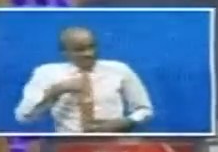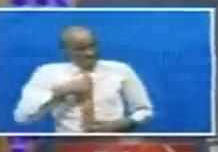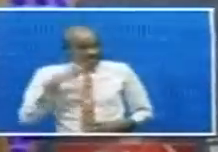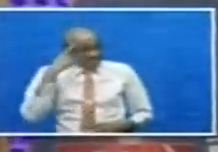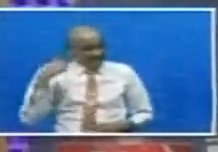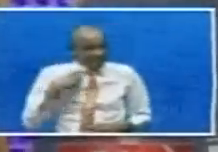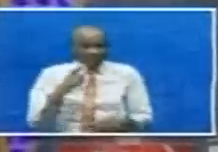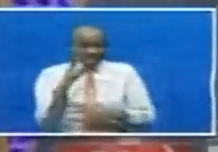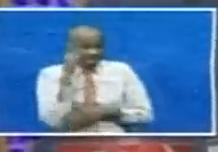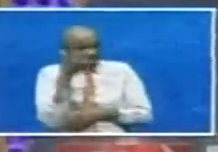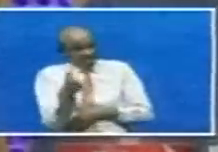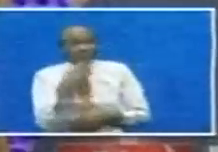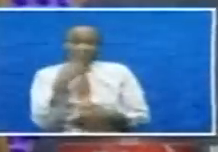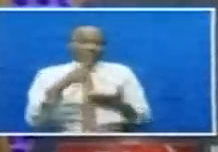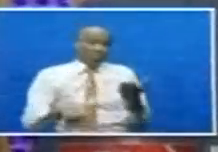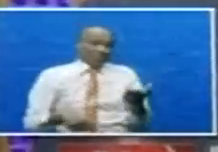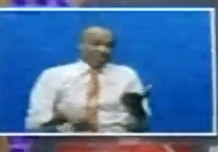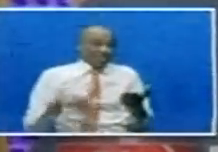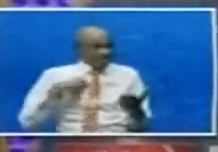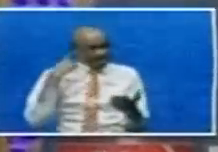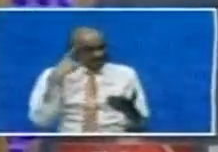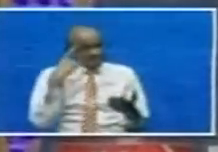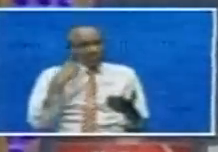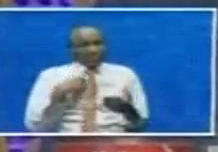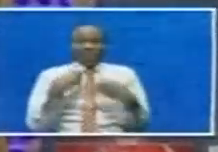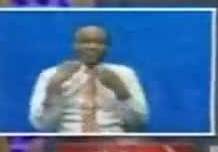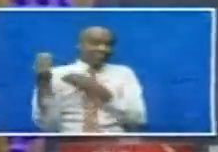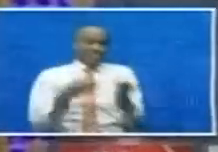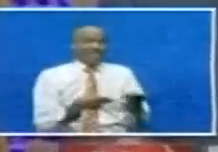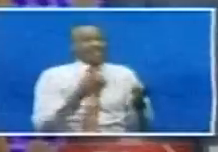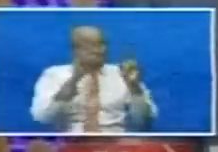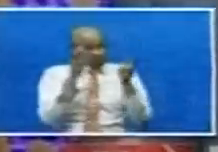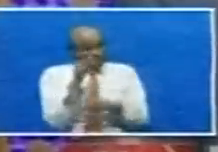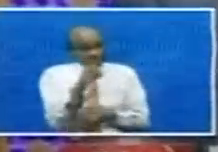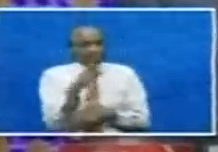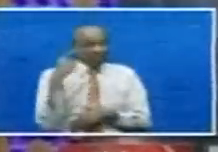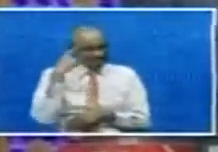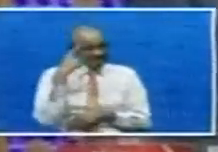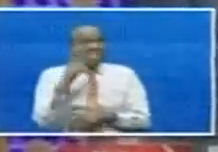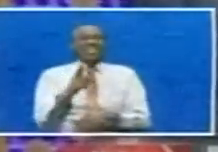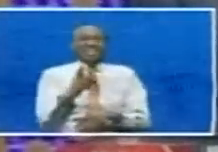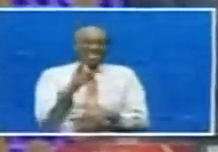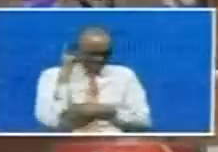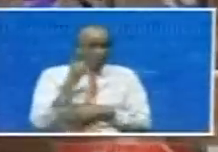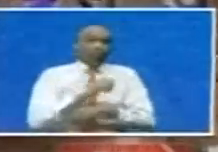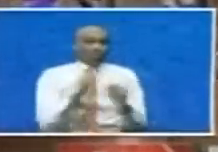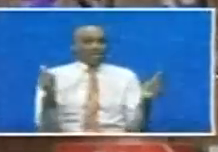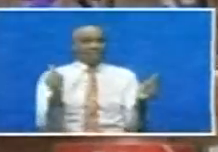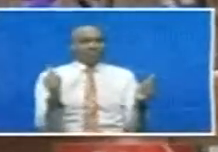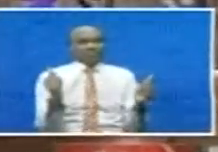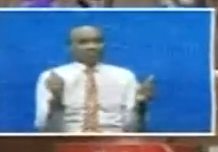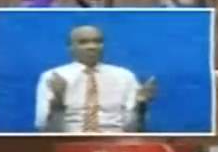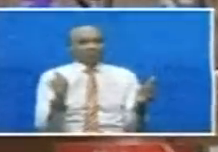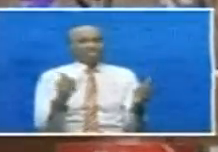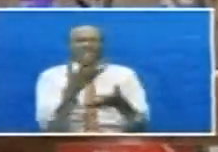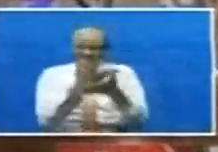unless somebody can bring out a much more substantive issue, I think they are legally appointed. But, and they've been gazetted, haven't they? And they've